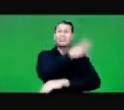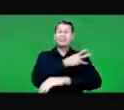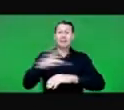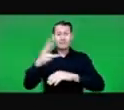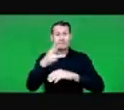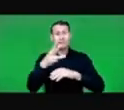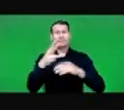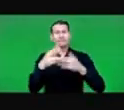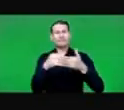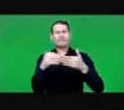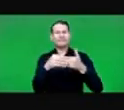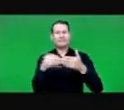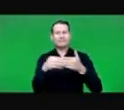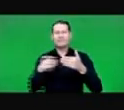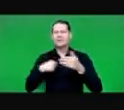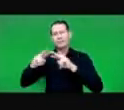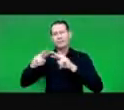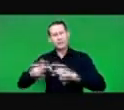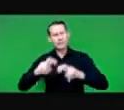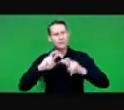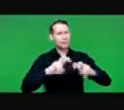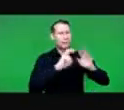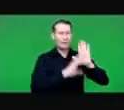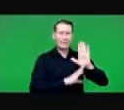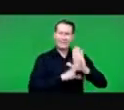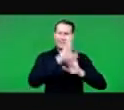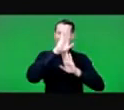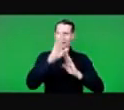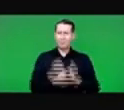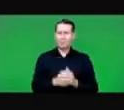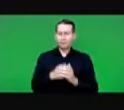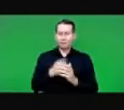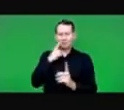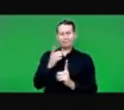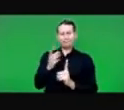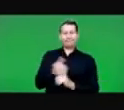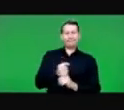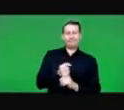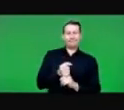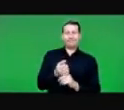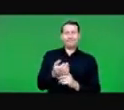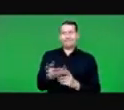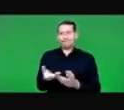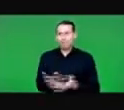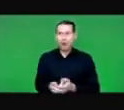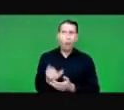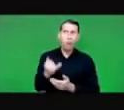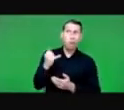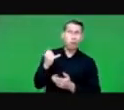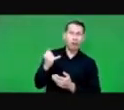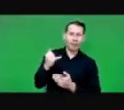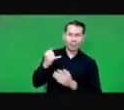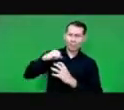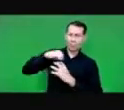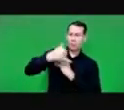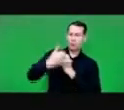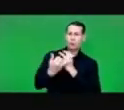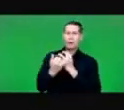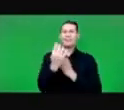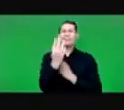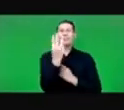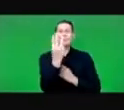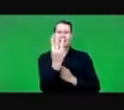R&D in how to do exactly that. And the result is our new constellation of 3 satellites that is called Viasat